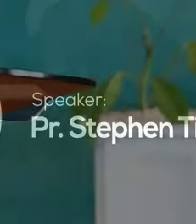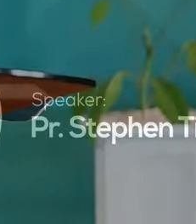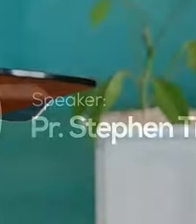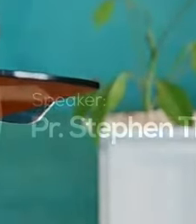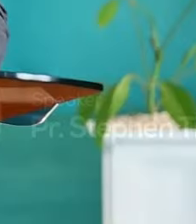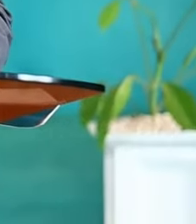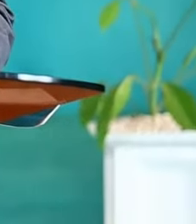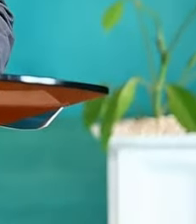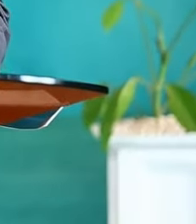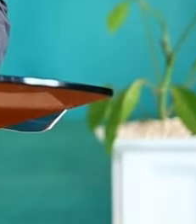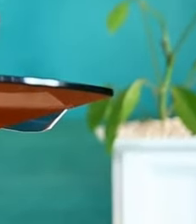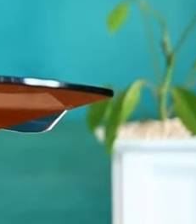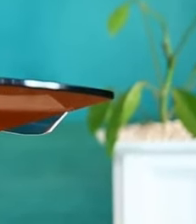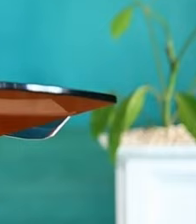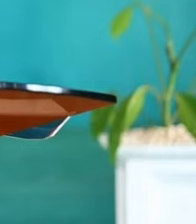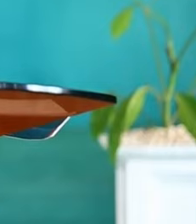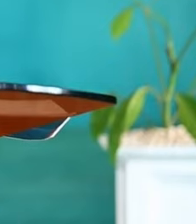Brothers and sisters in the Lord,